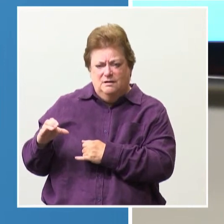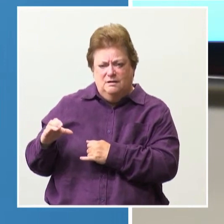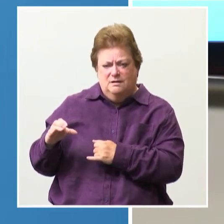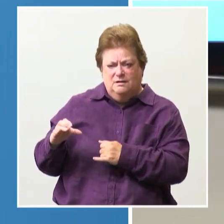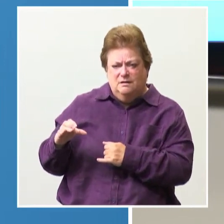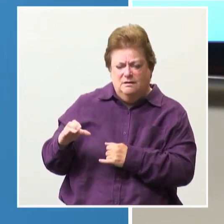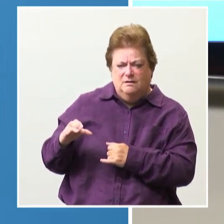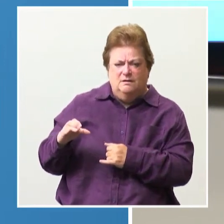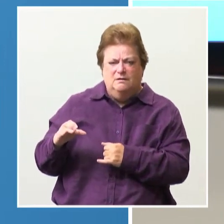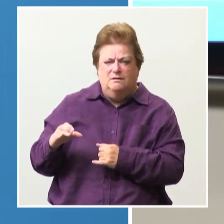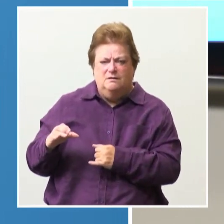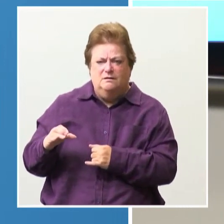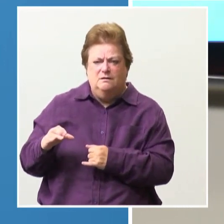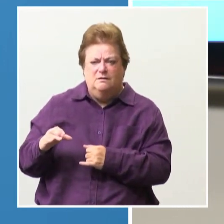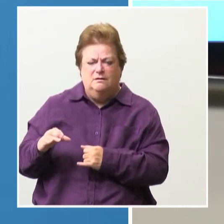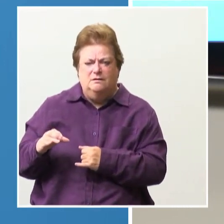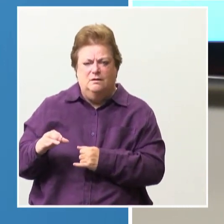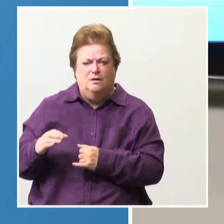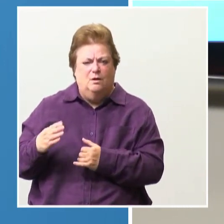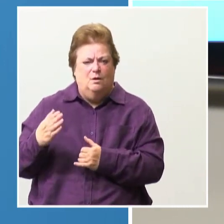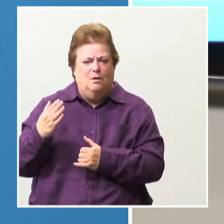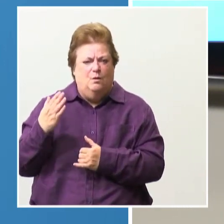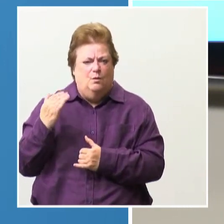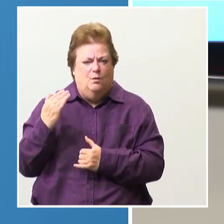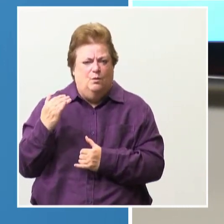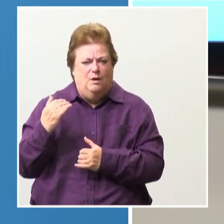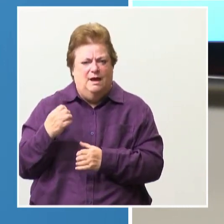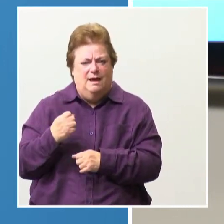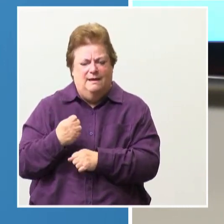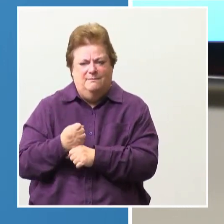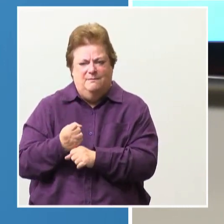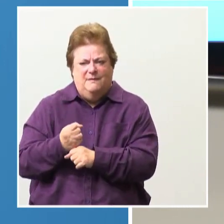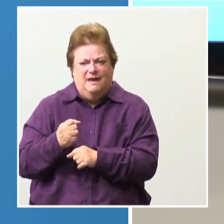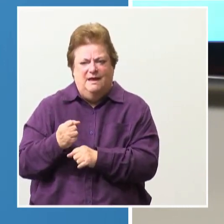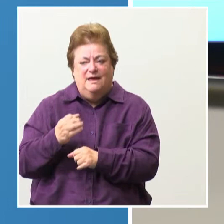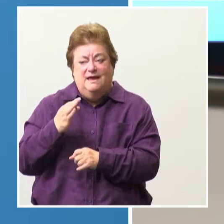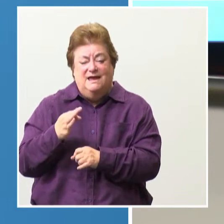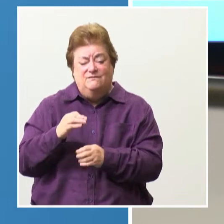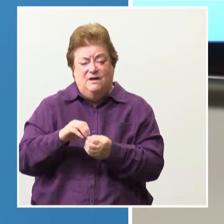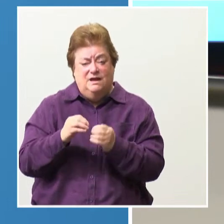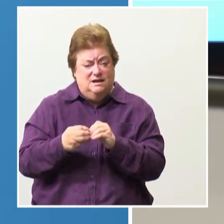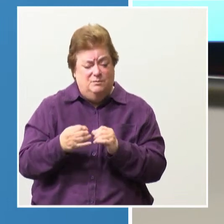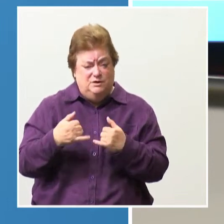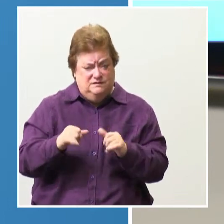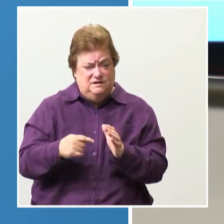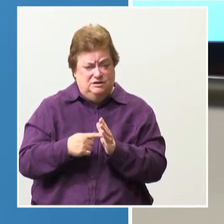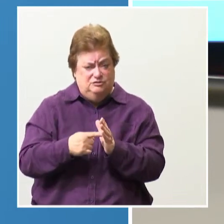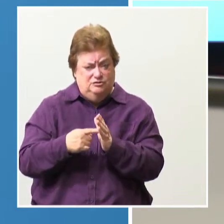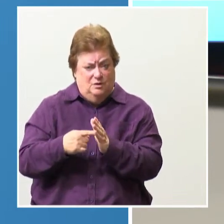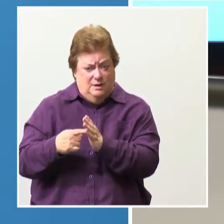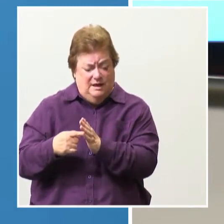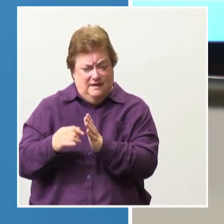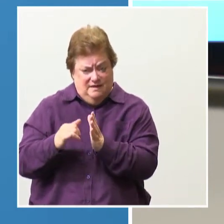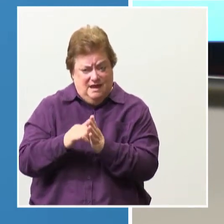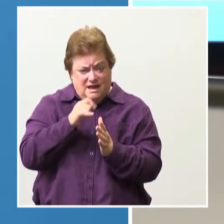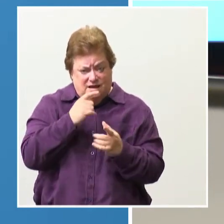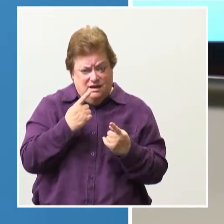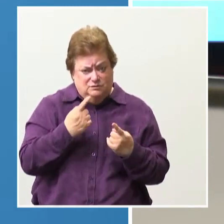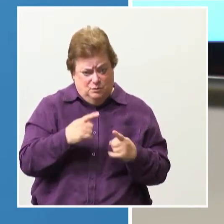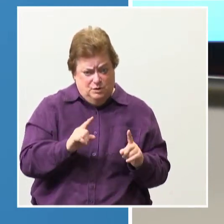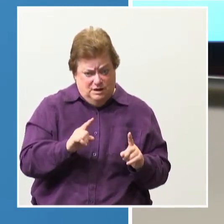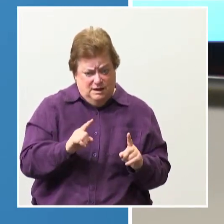would they make that decision to let it expire if the numbers are showing that is working to reduce